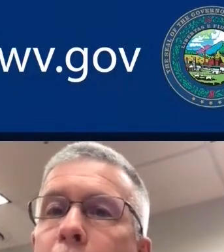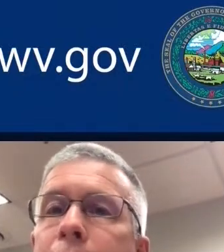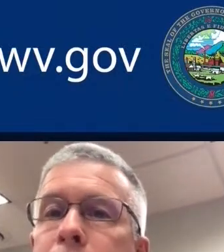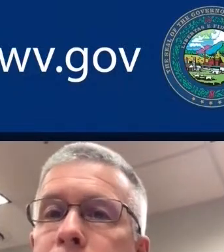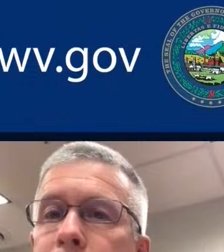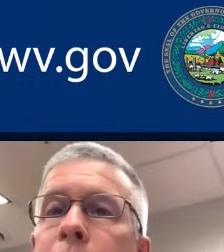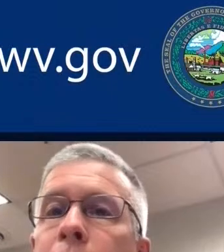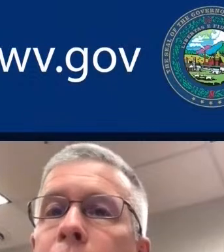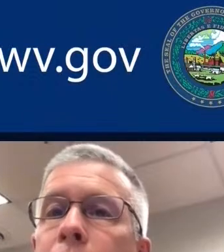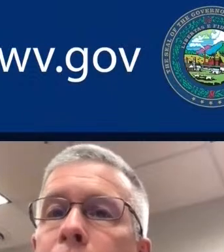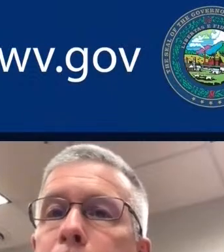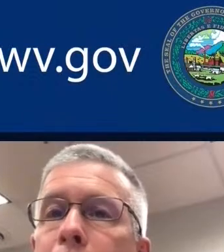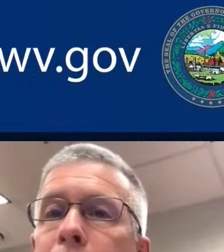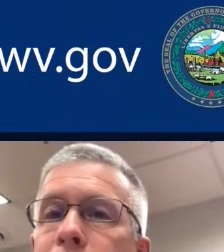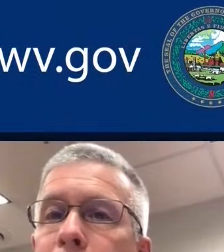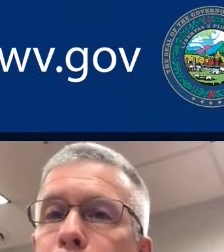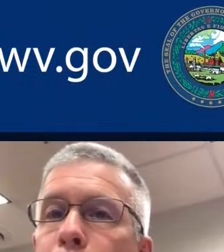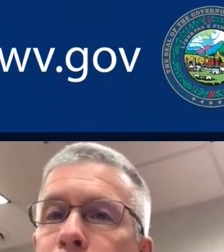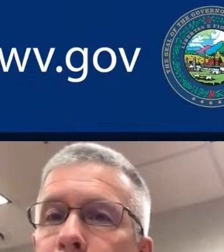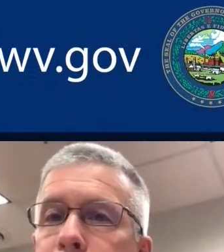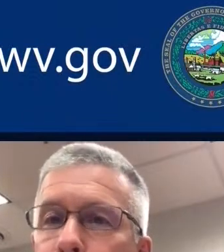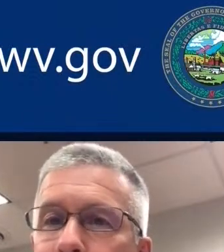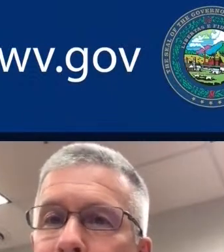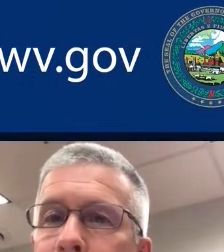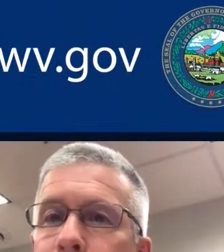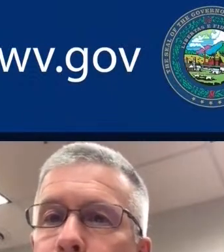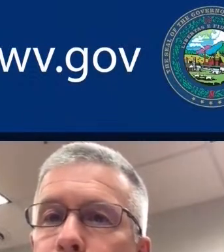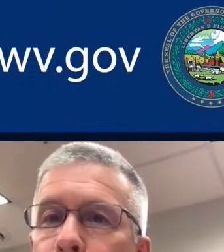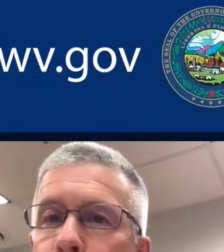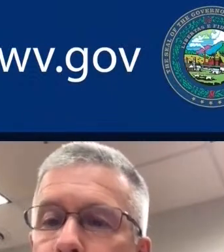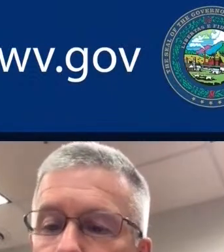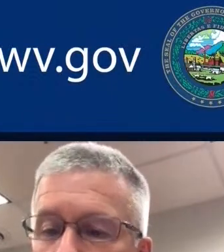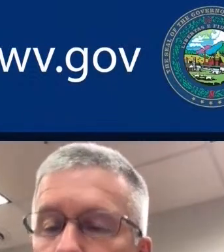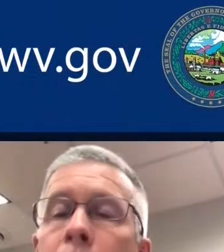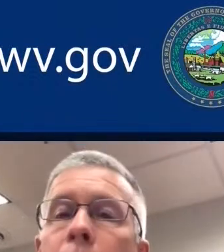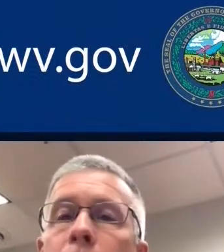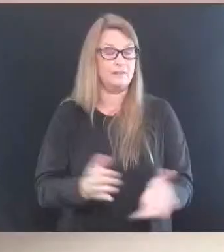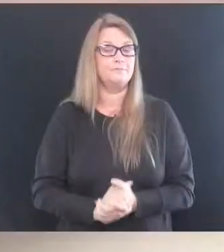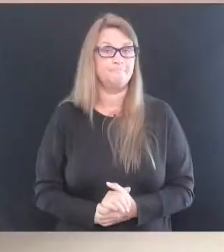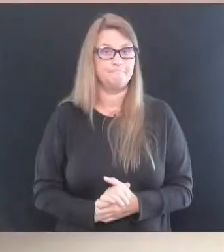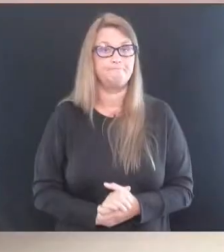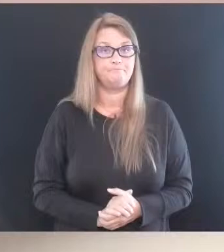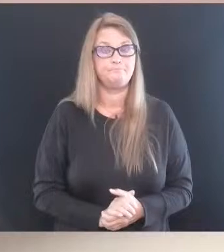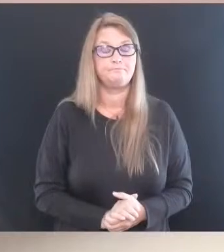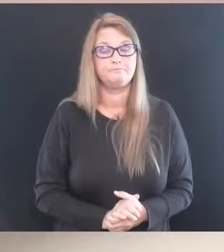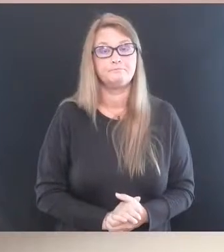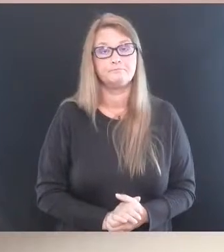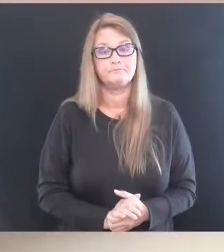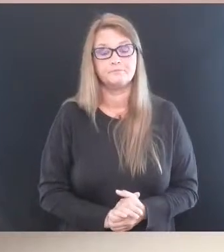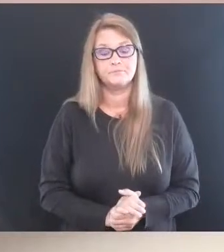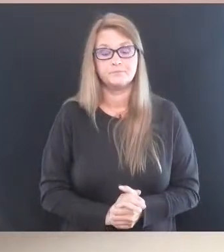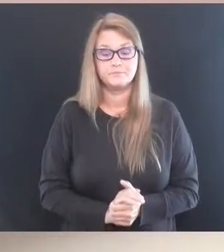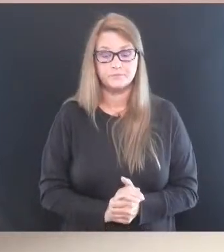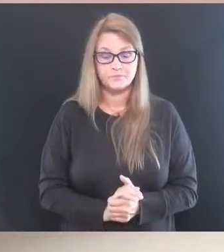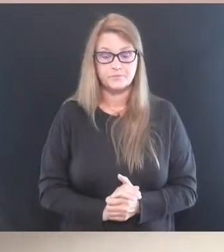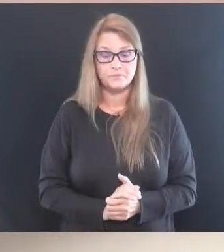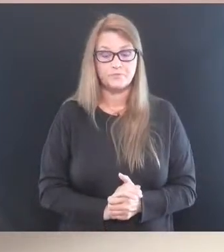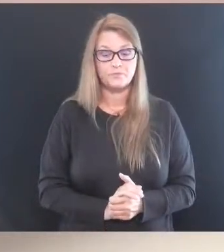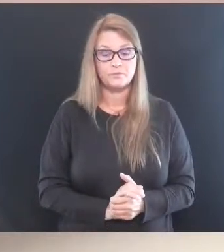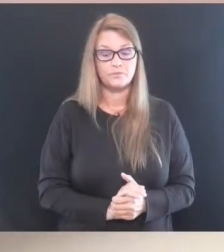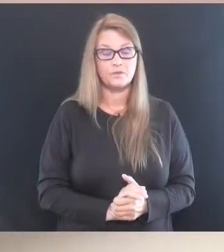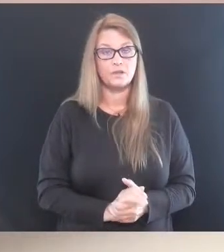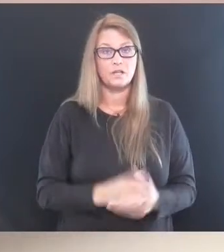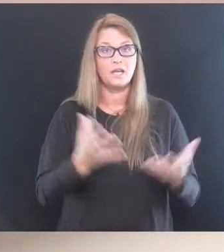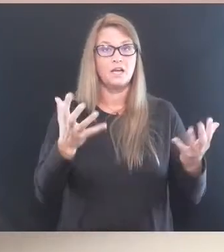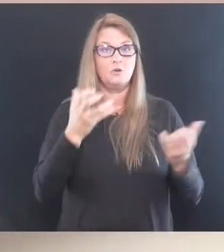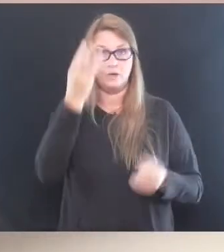once that is made available for us to provide those boosters. The other thing I'd like to point out and reinforce that the